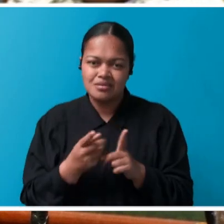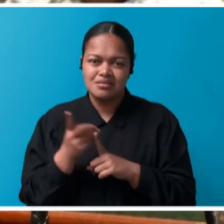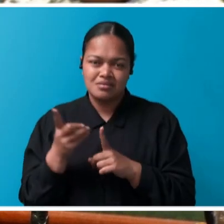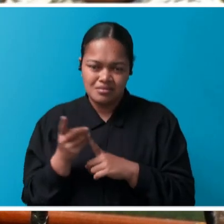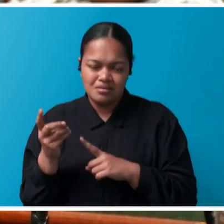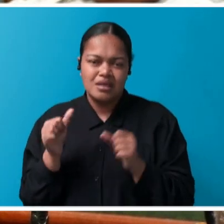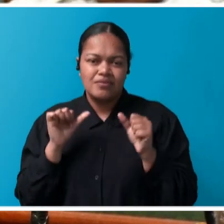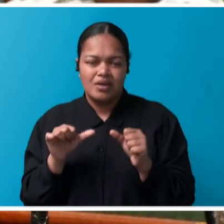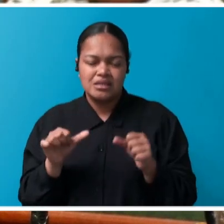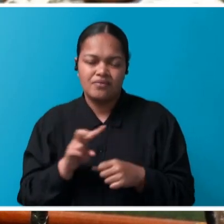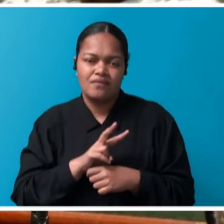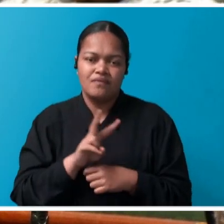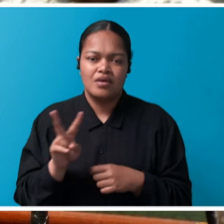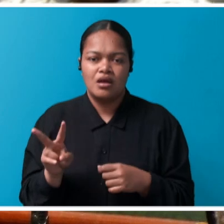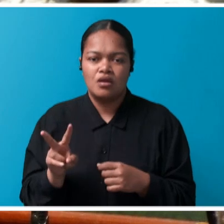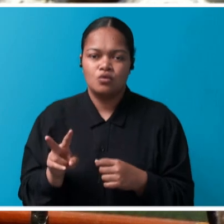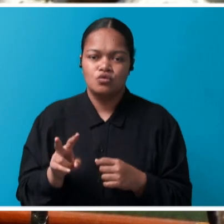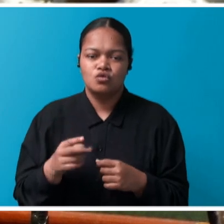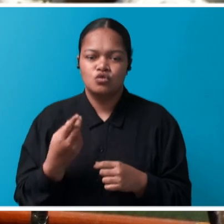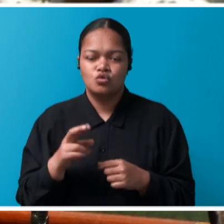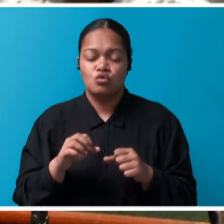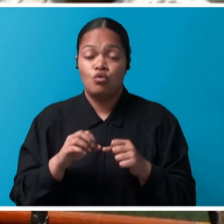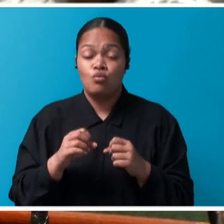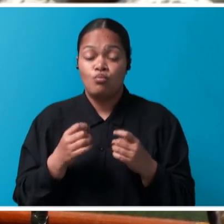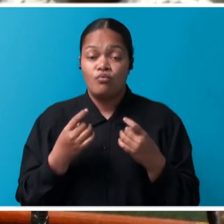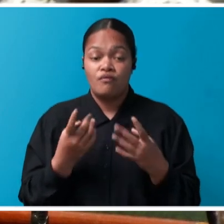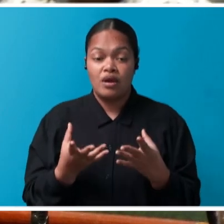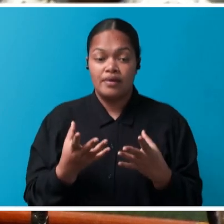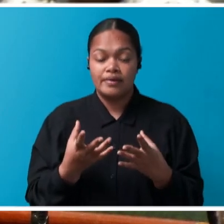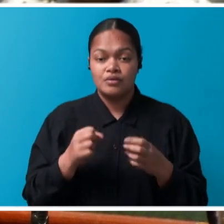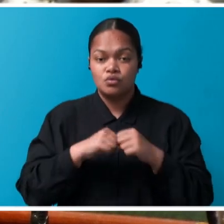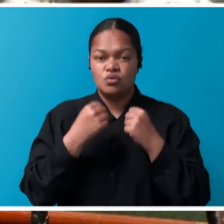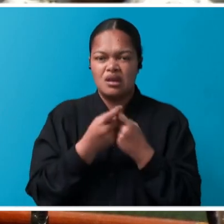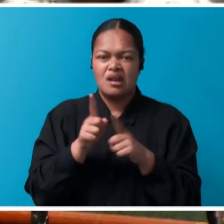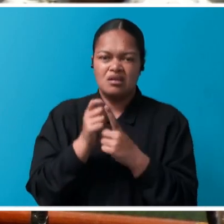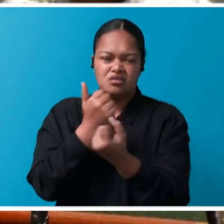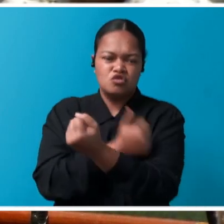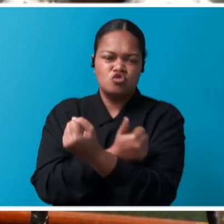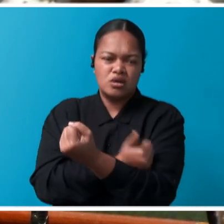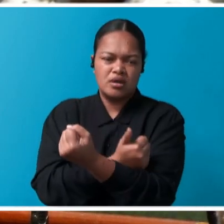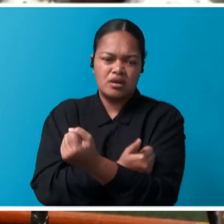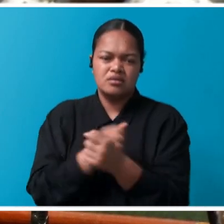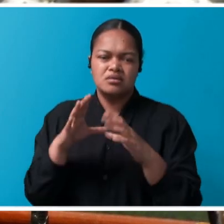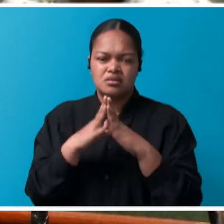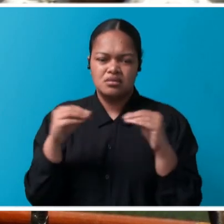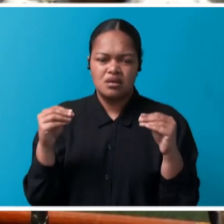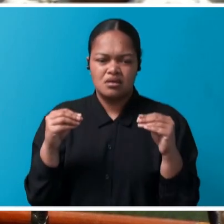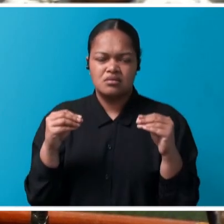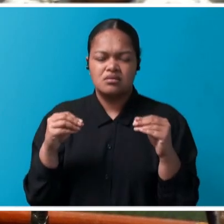defensive values that would prevent the social ill, such as drugs, sex, and abuse at various